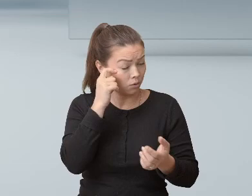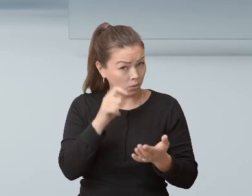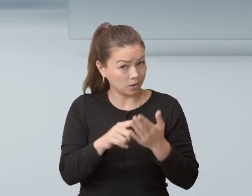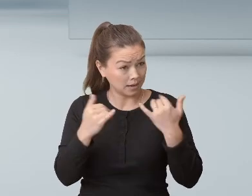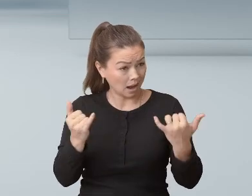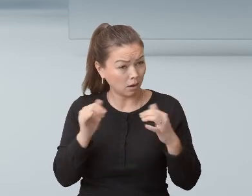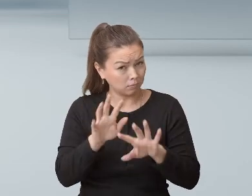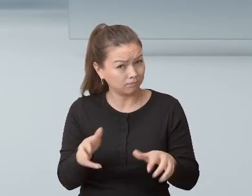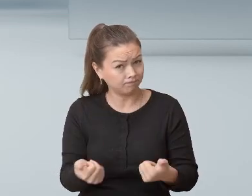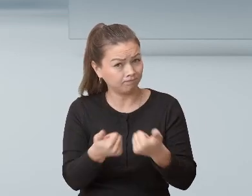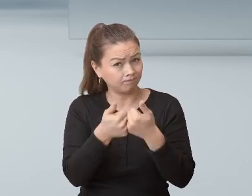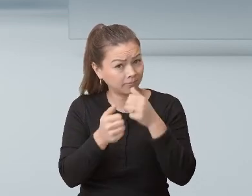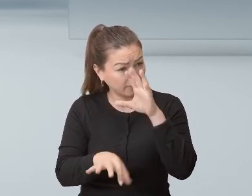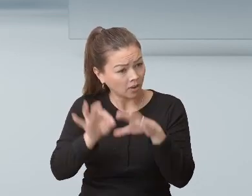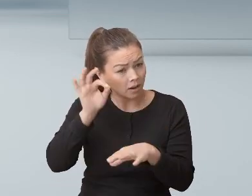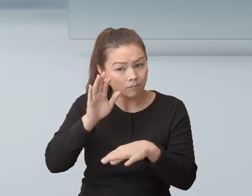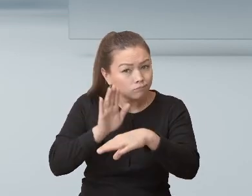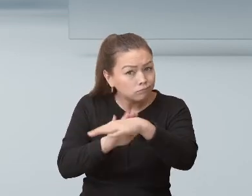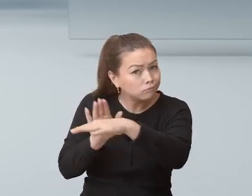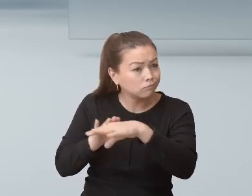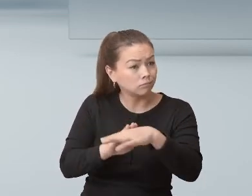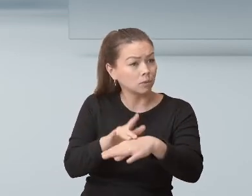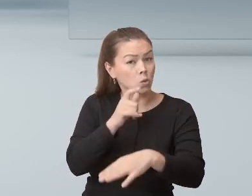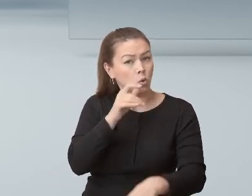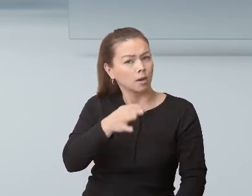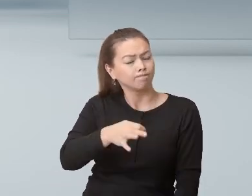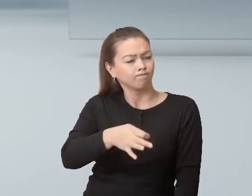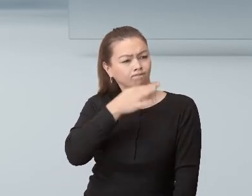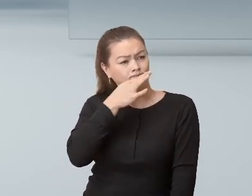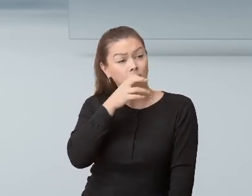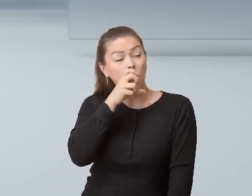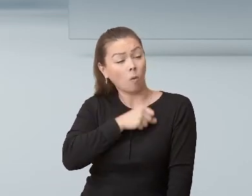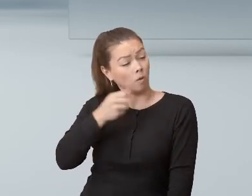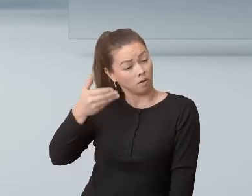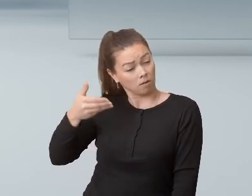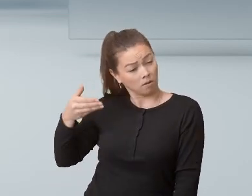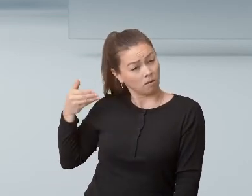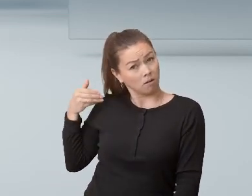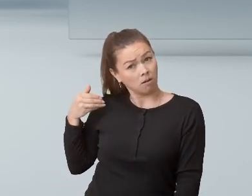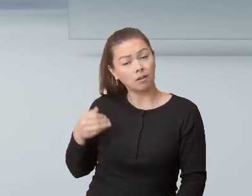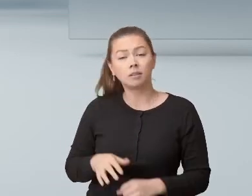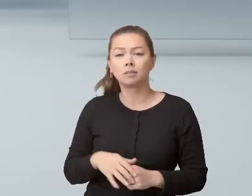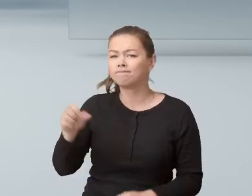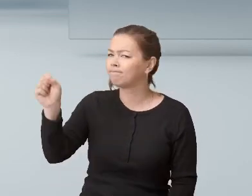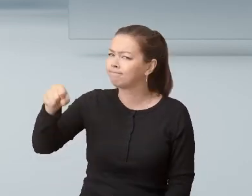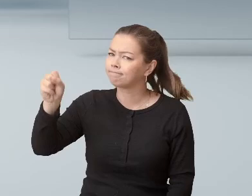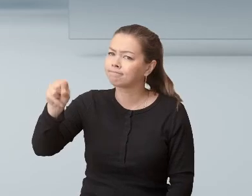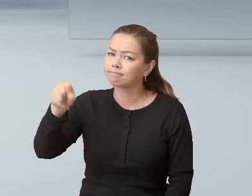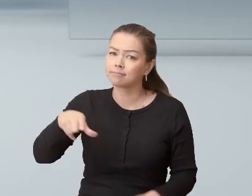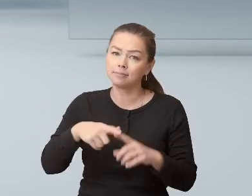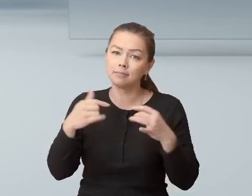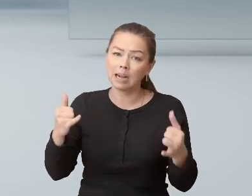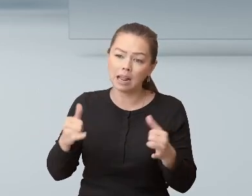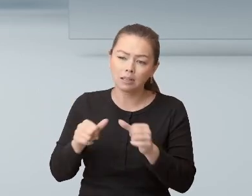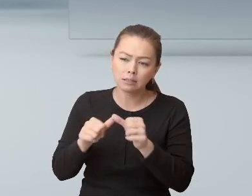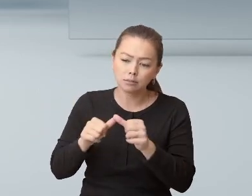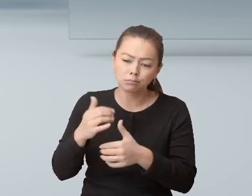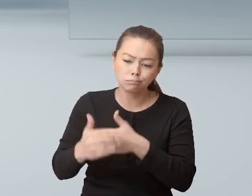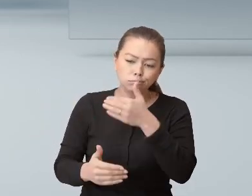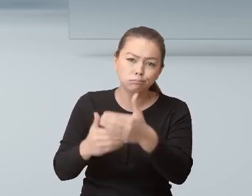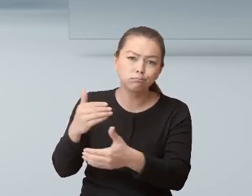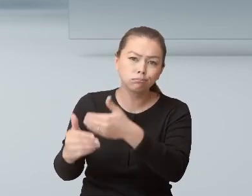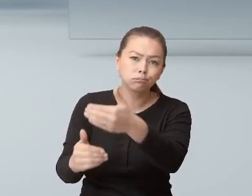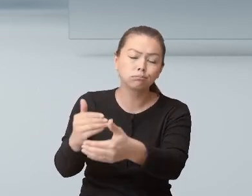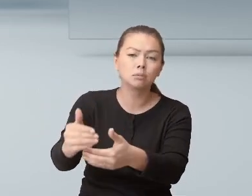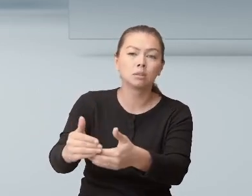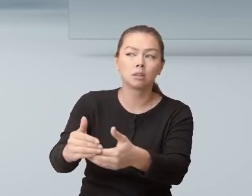know these older versions? Yeah, absolutely. So as the years go on and you've got legacy software running, and we've